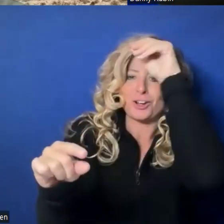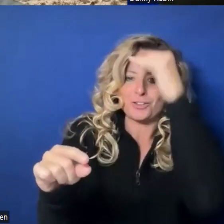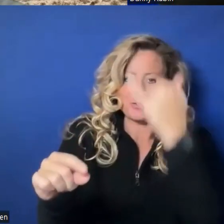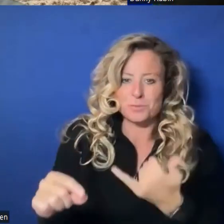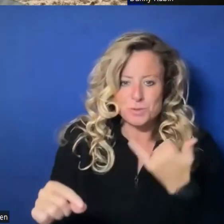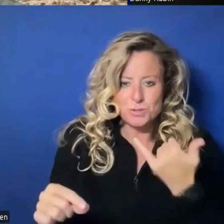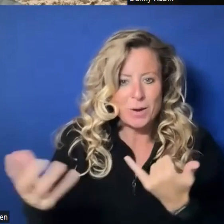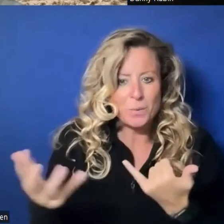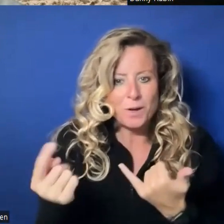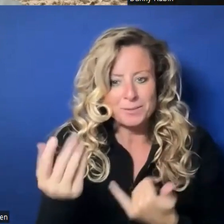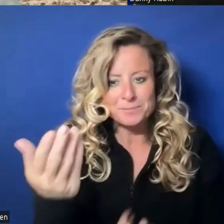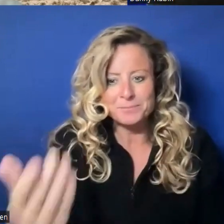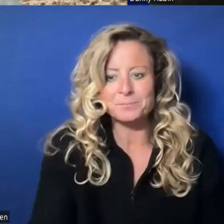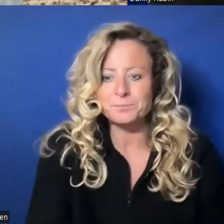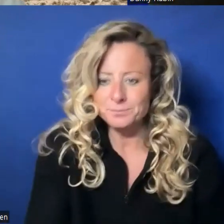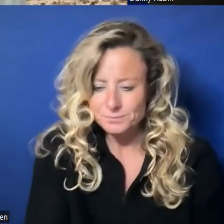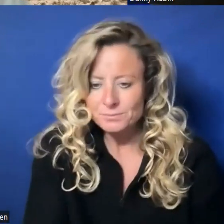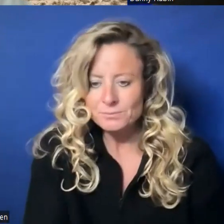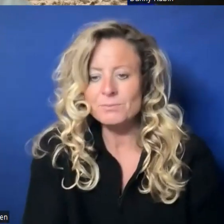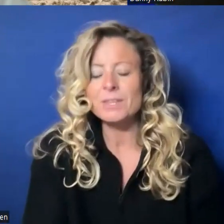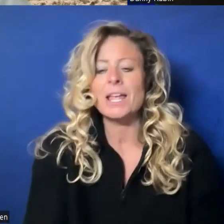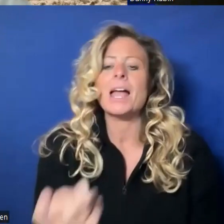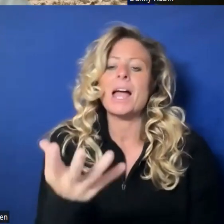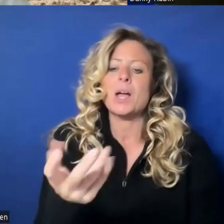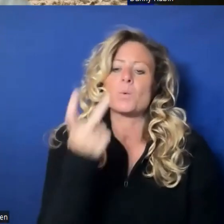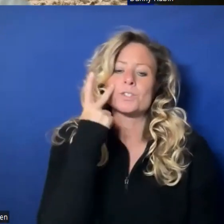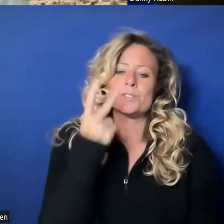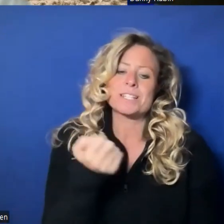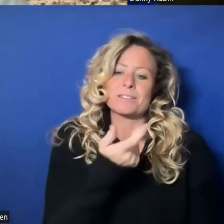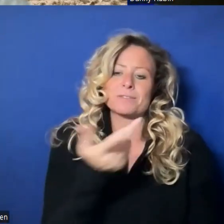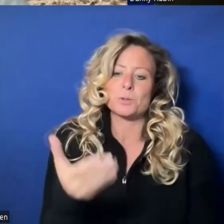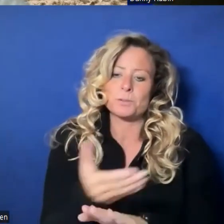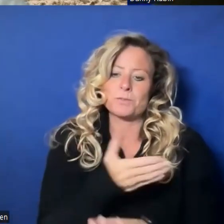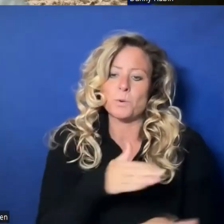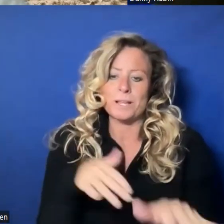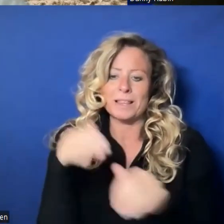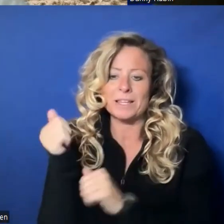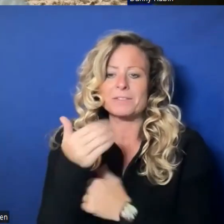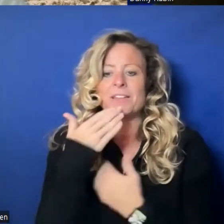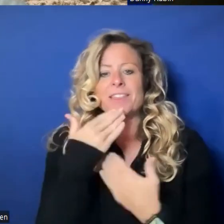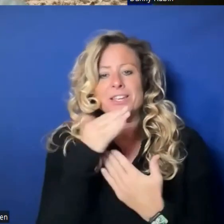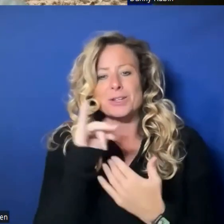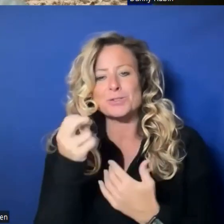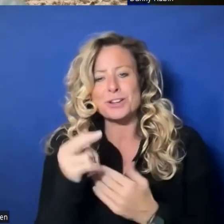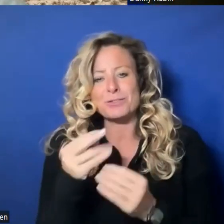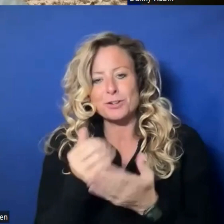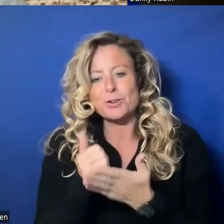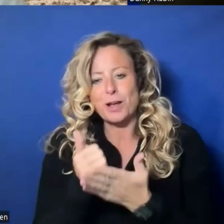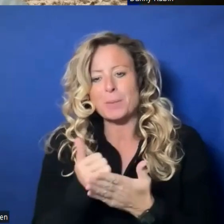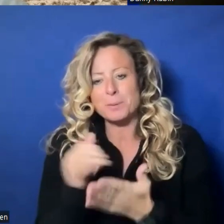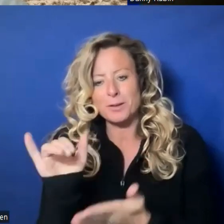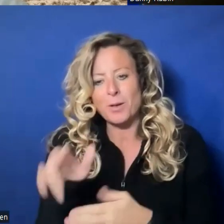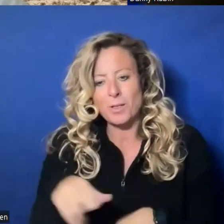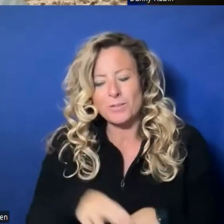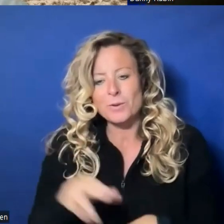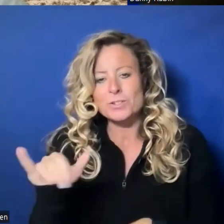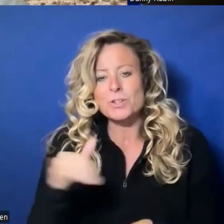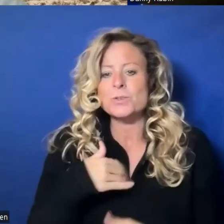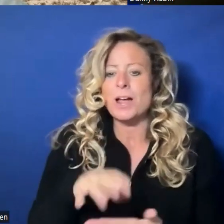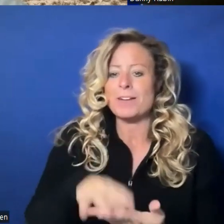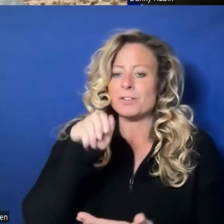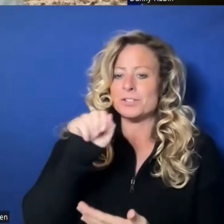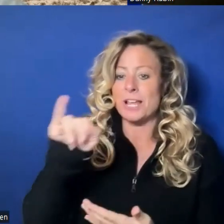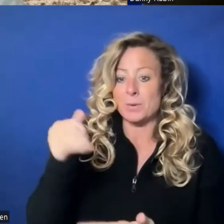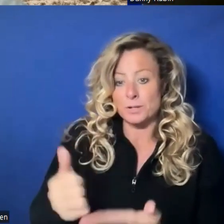you? I want to see a couple of these before we depart. And thank you, Jen, for your help, of course. I learned that AI would